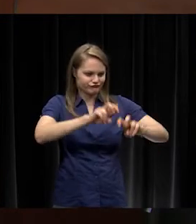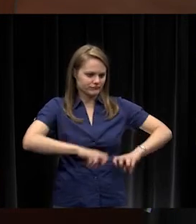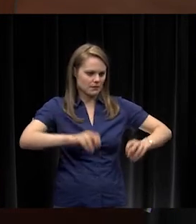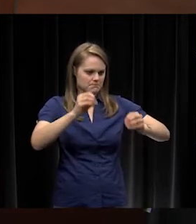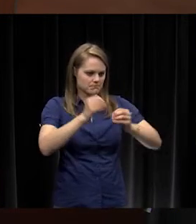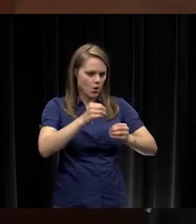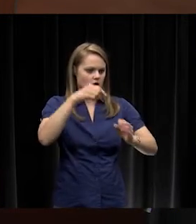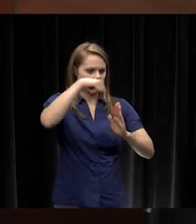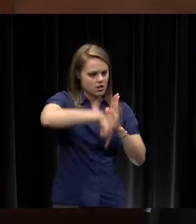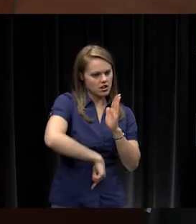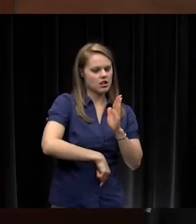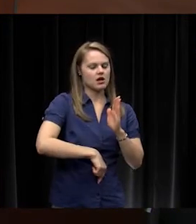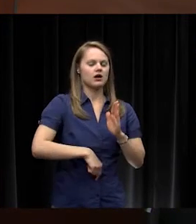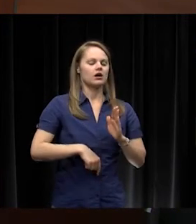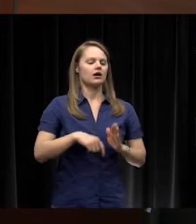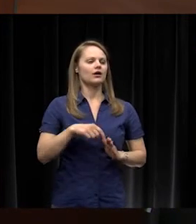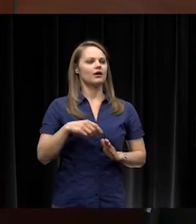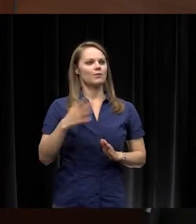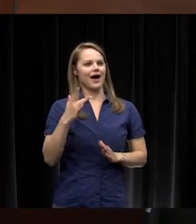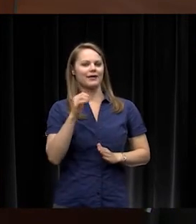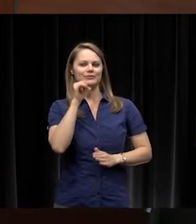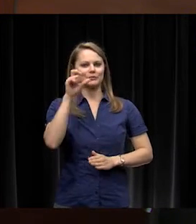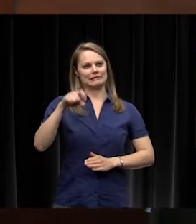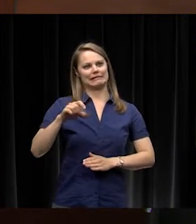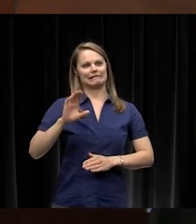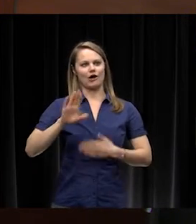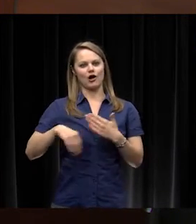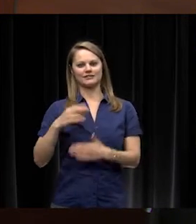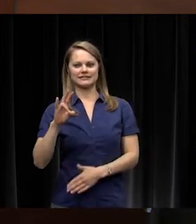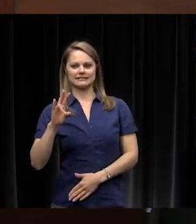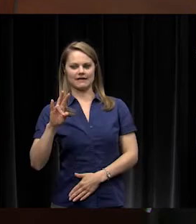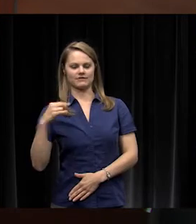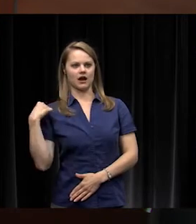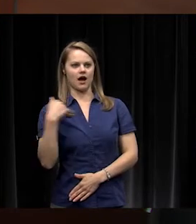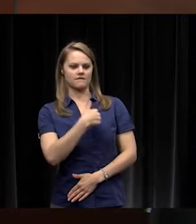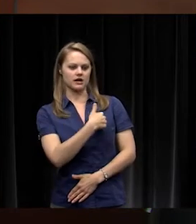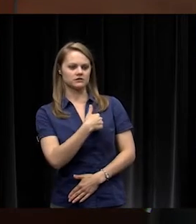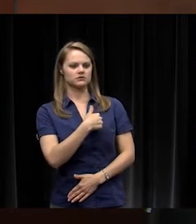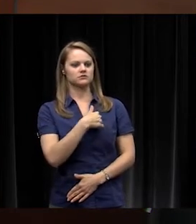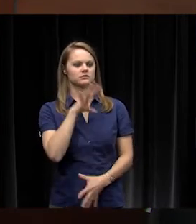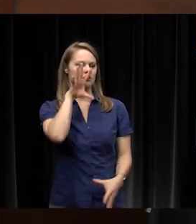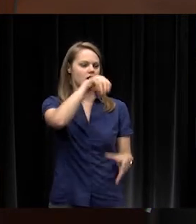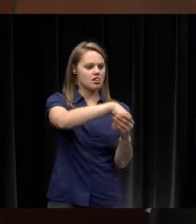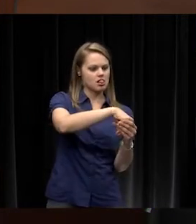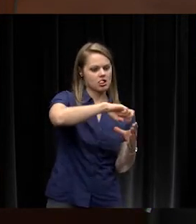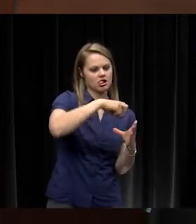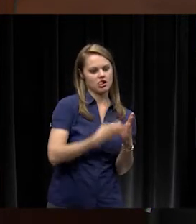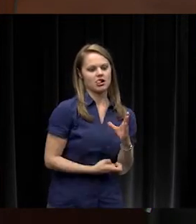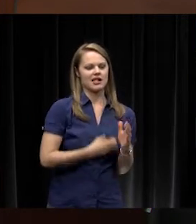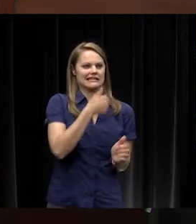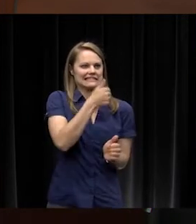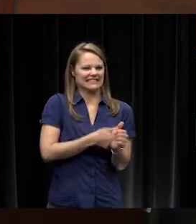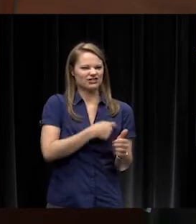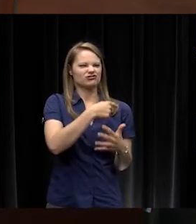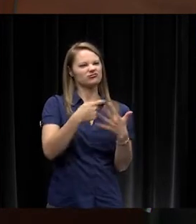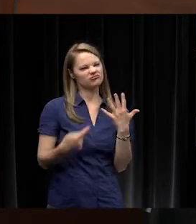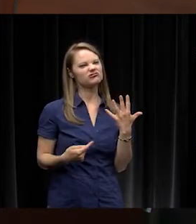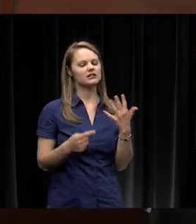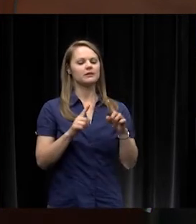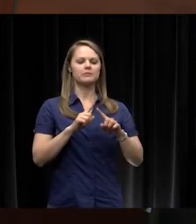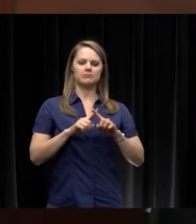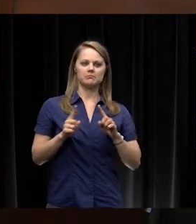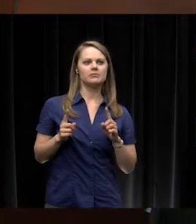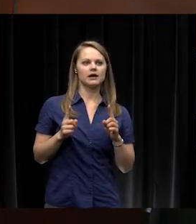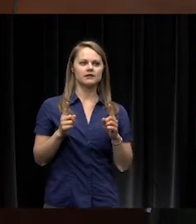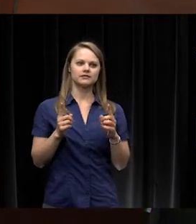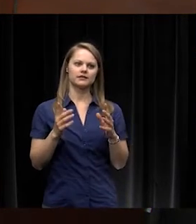involved in every one of these each year. We do try to mix them up a little bit, give everybody an opportunity to be on each one of the different committees. But I do want to thank you all